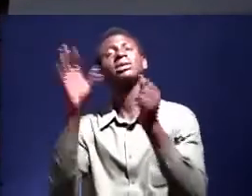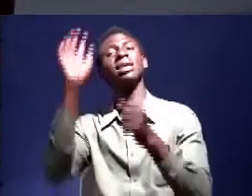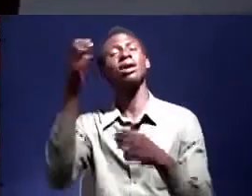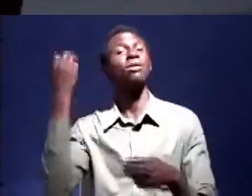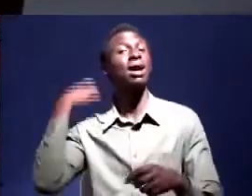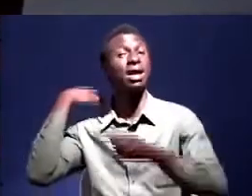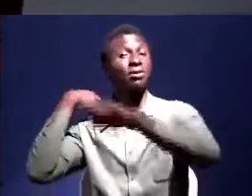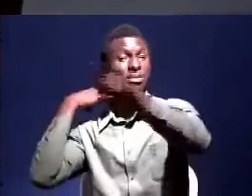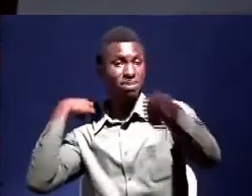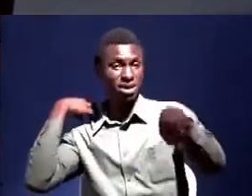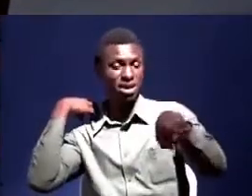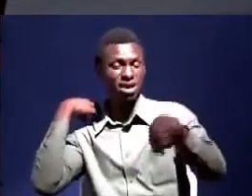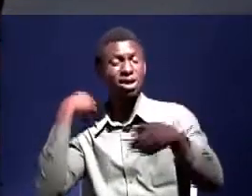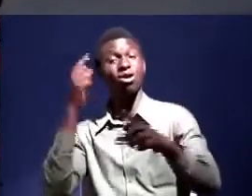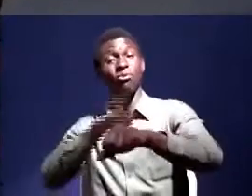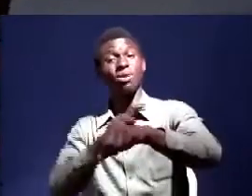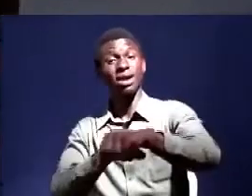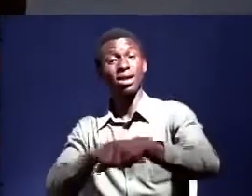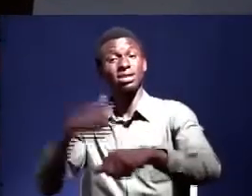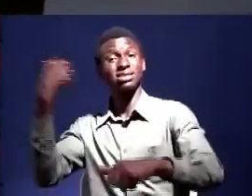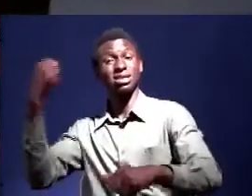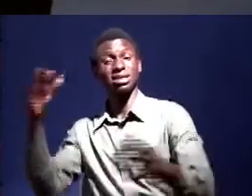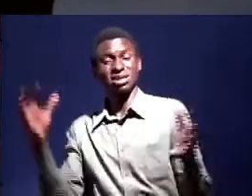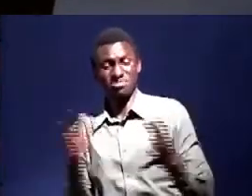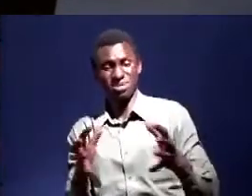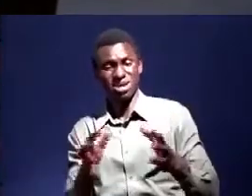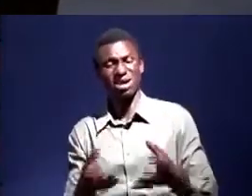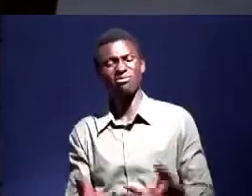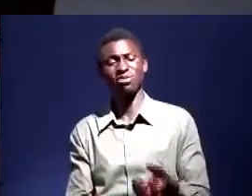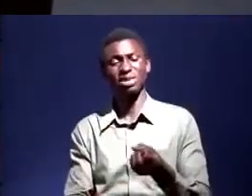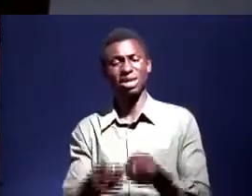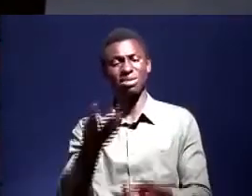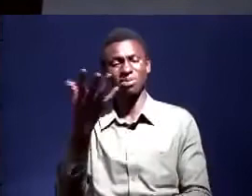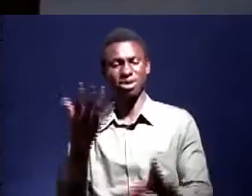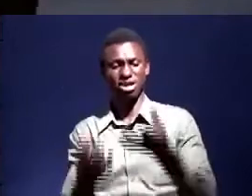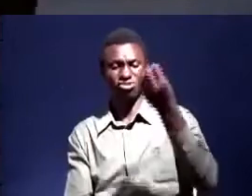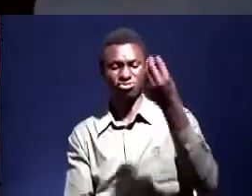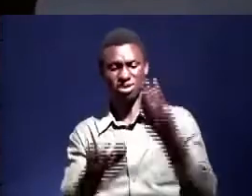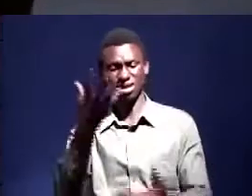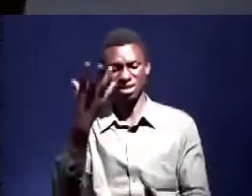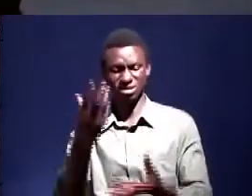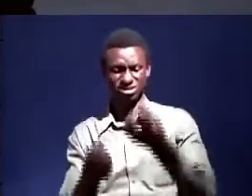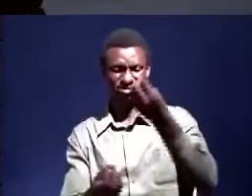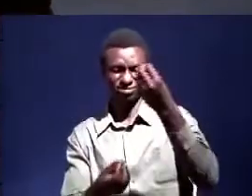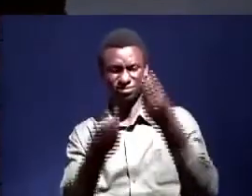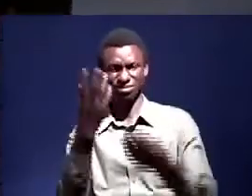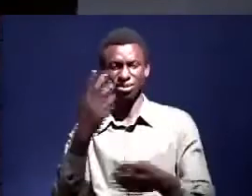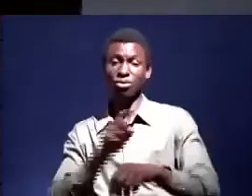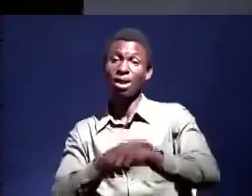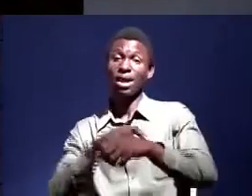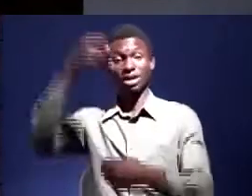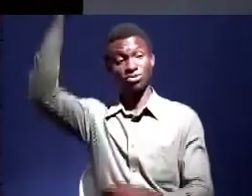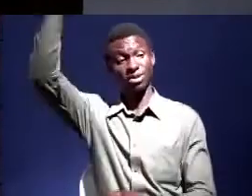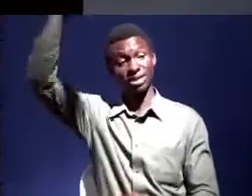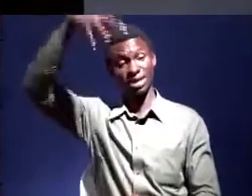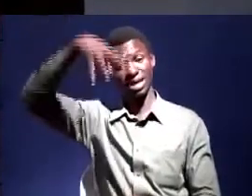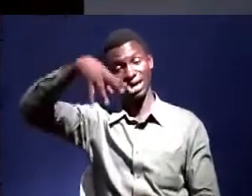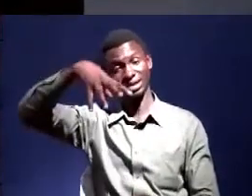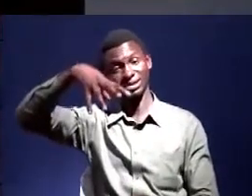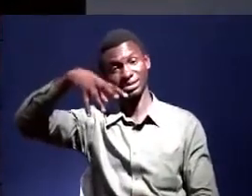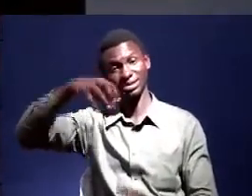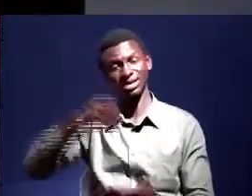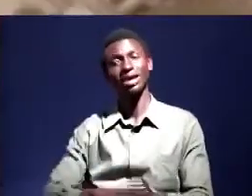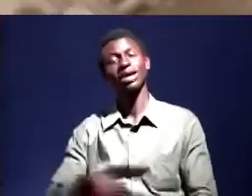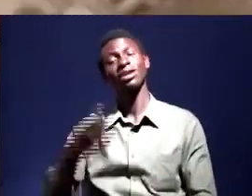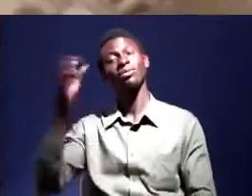melts, wakati ile barafu itakapoyeyuka, in the summertime, wakati wa kiangazi, it's February now, ni wakati wa